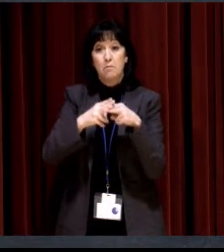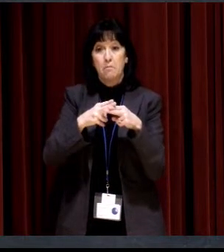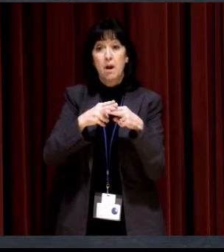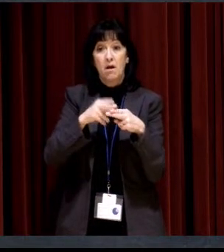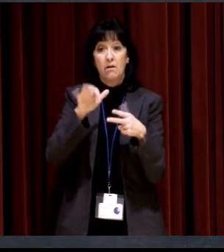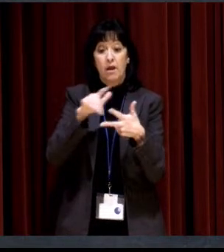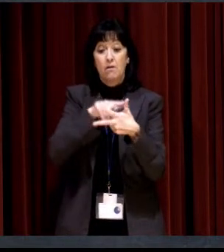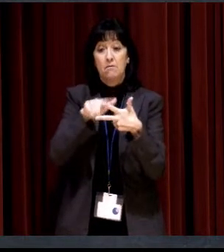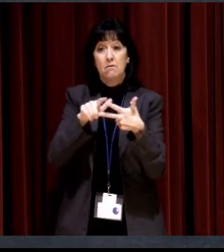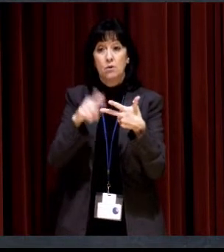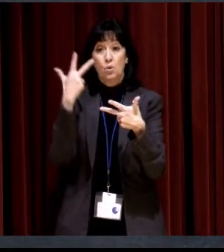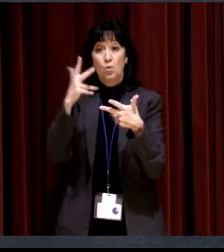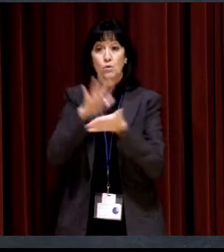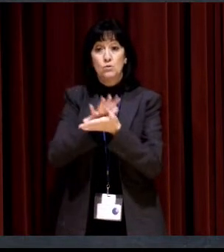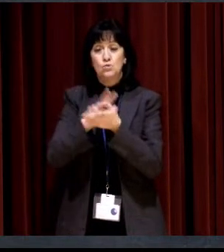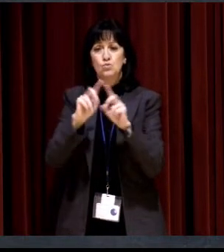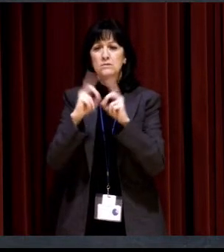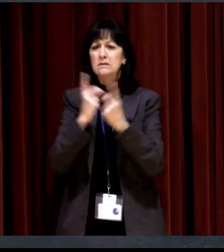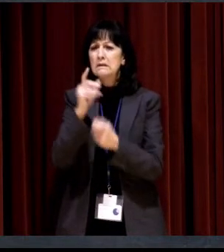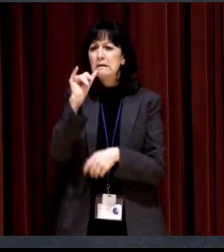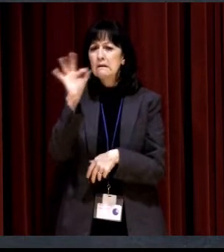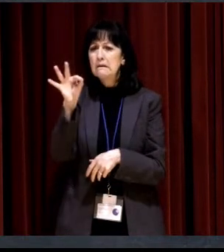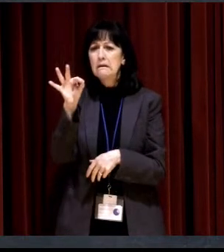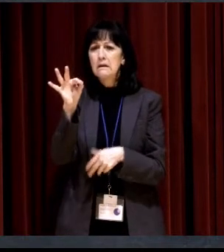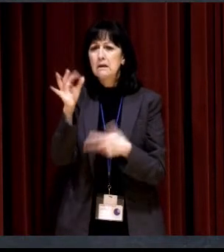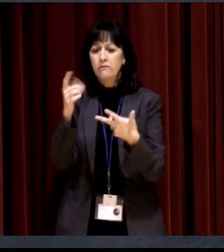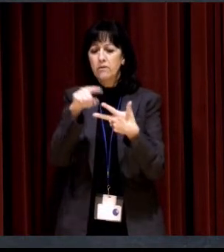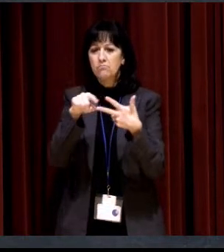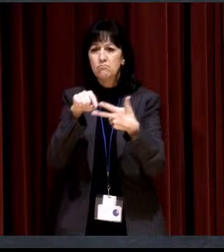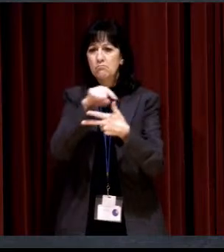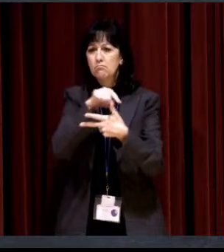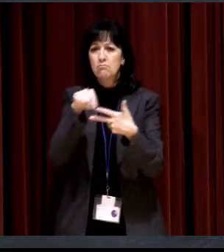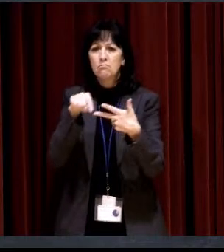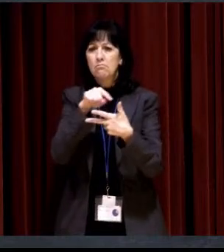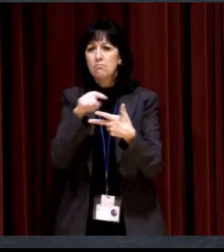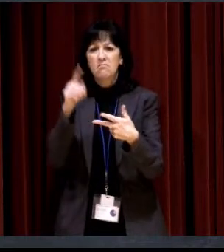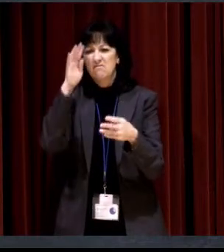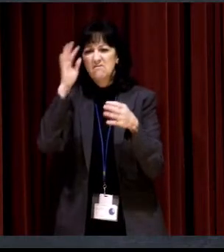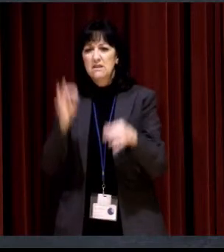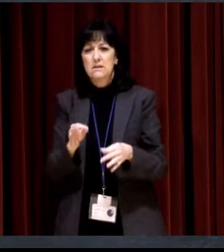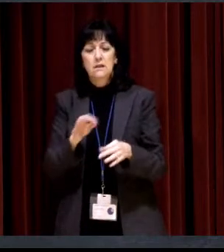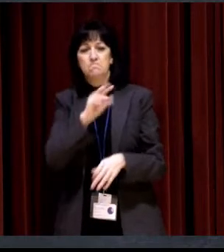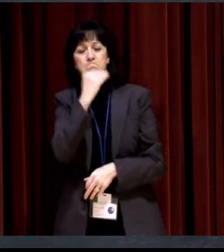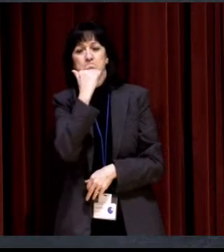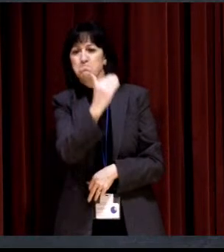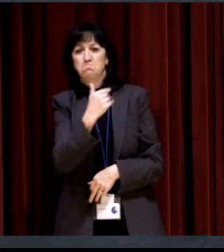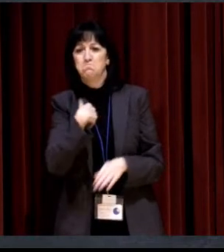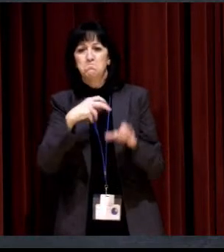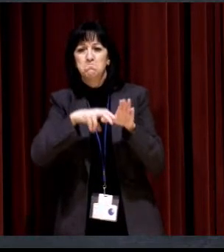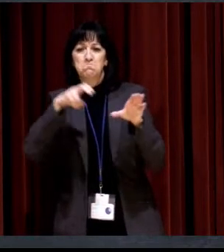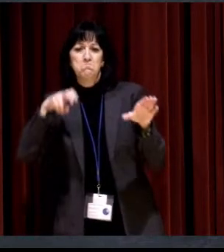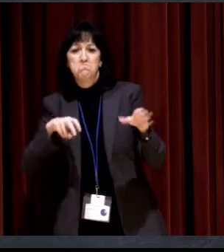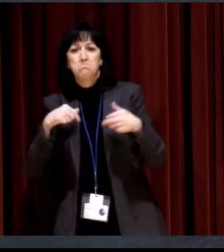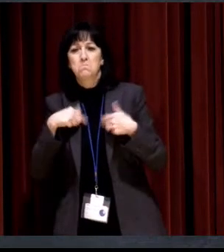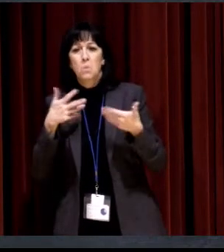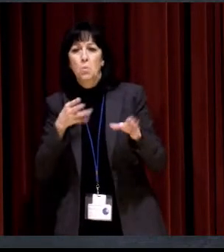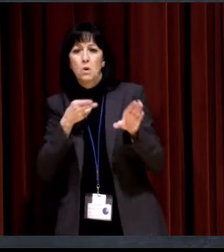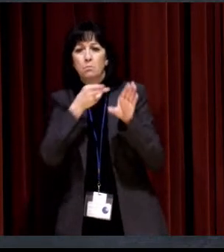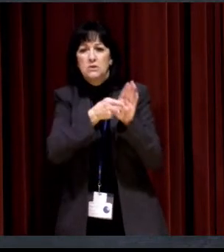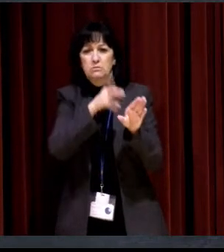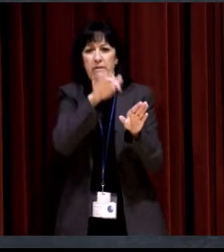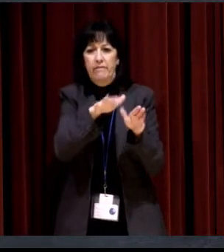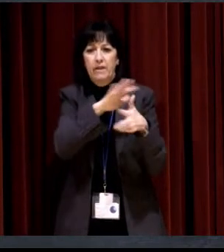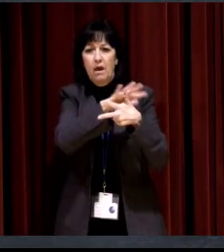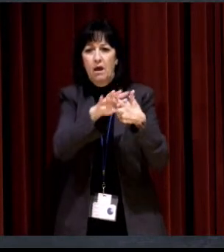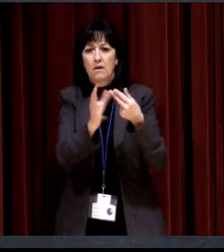What happens to the schools and what happens to the students and the educators if a district decides it doesn't want to participate in